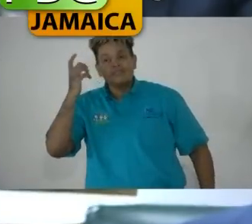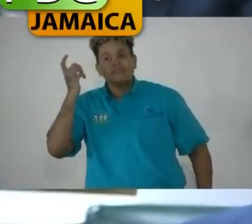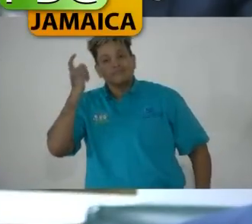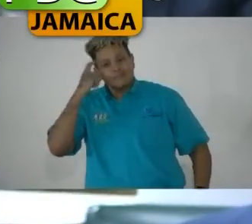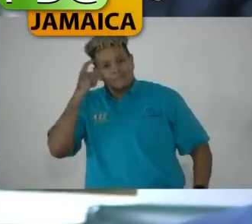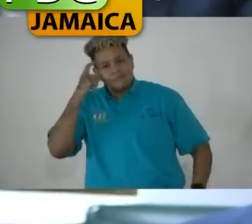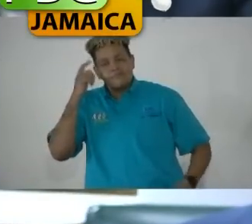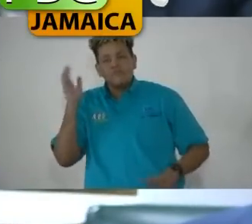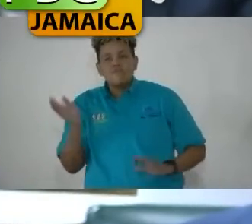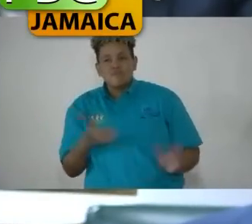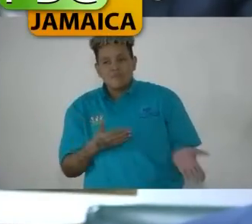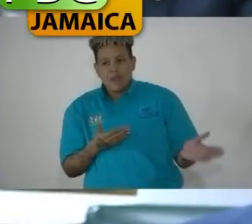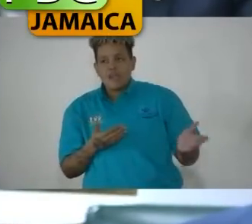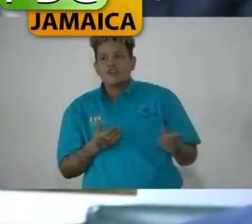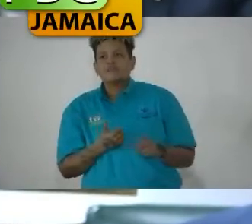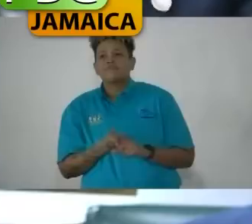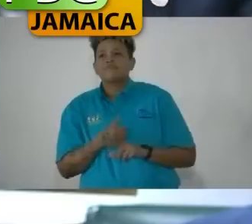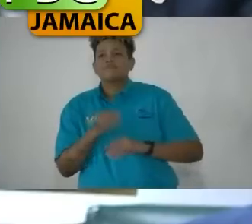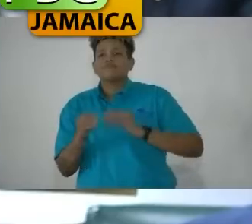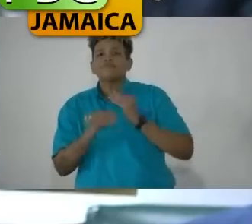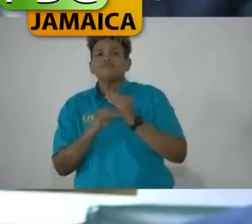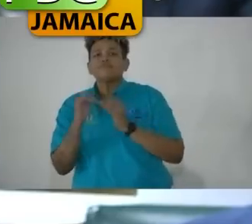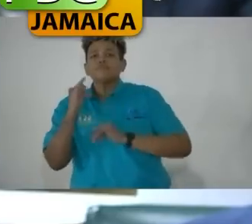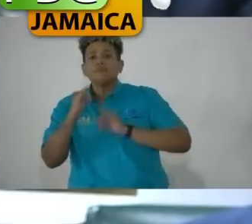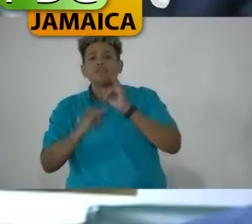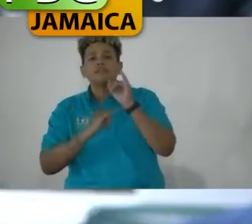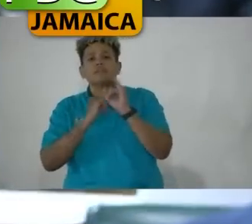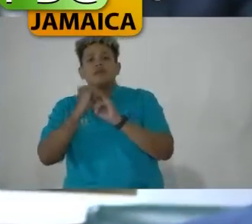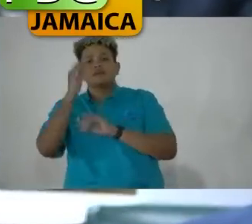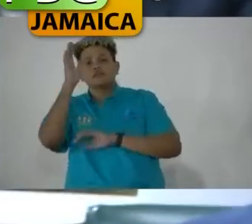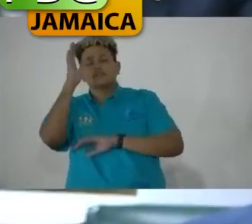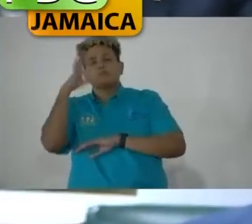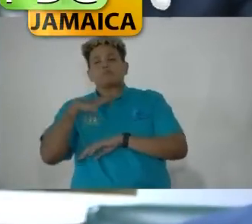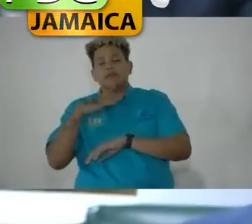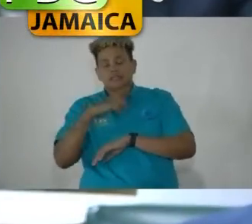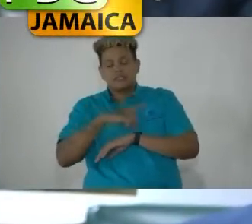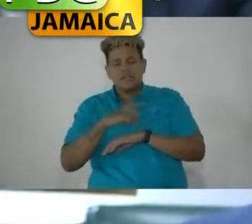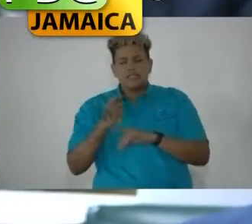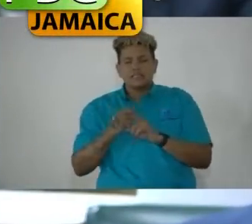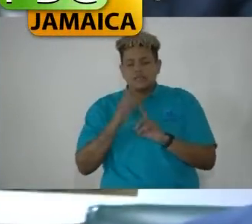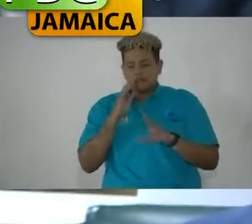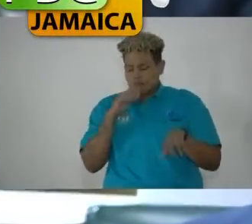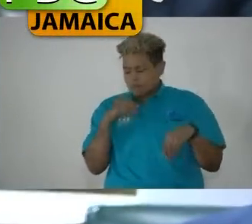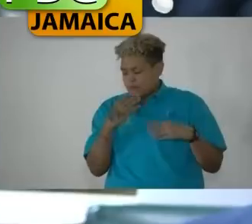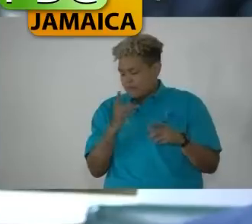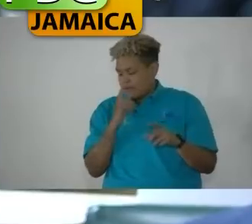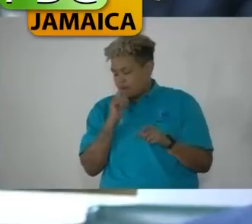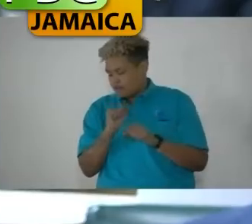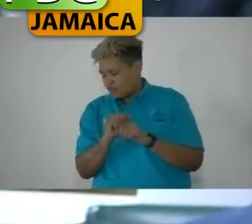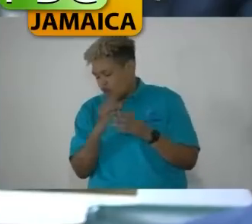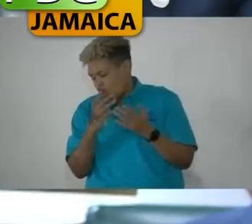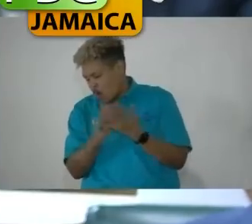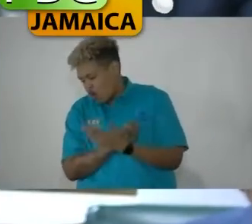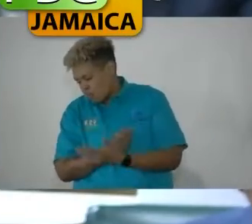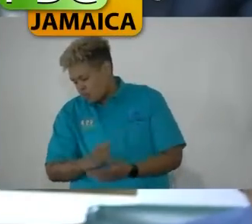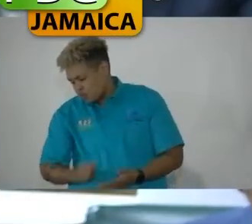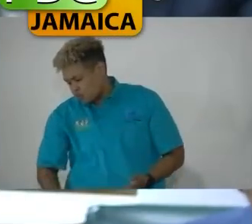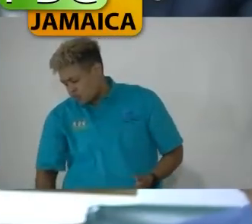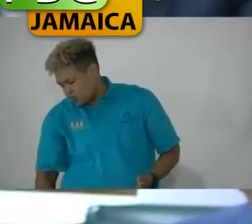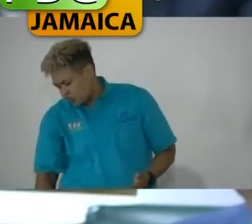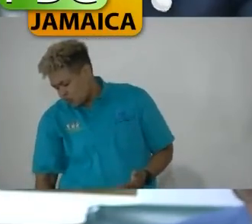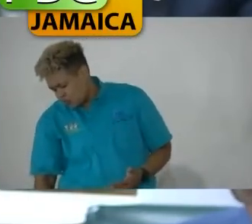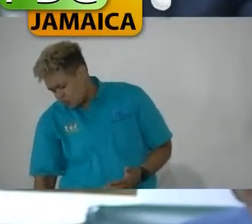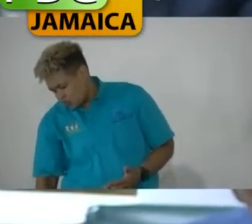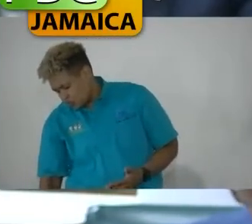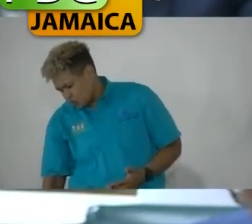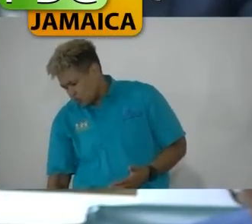a protection order under the legislation. They include the spouse or parent of an individual in respect of whom the conduct